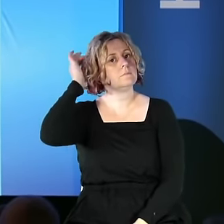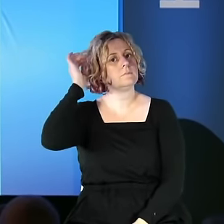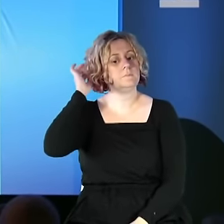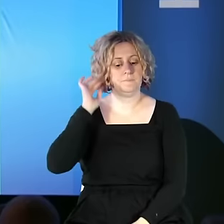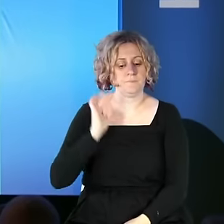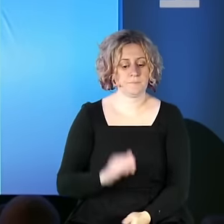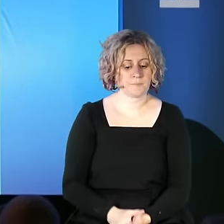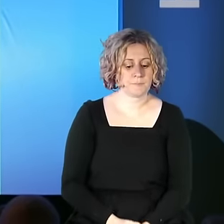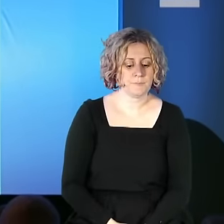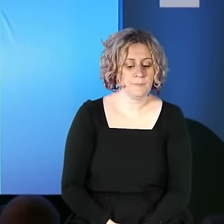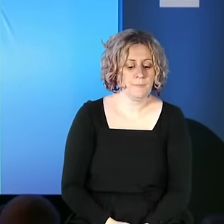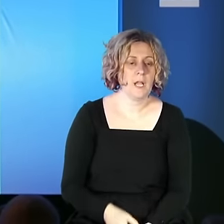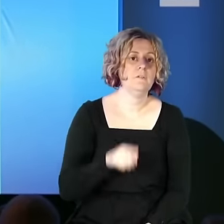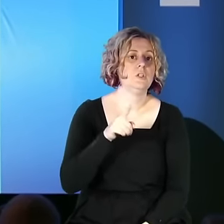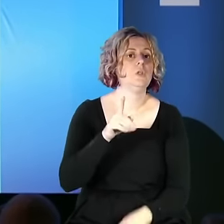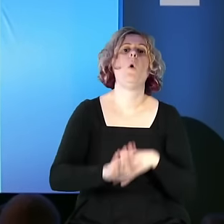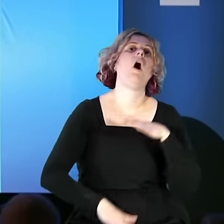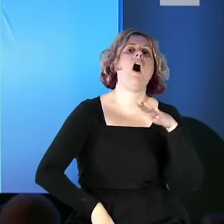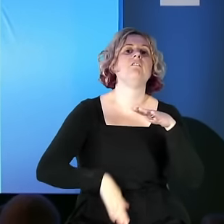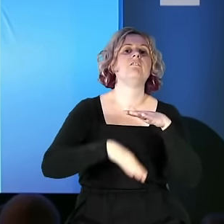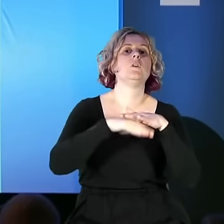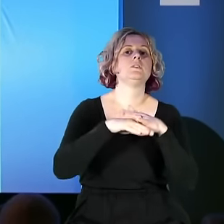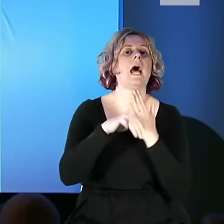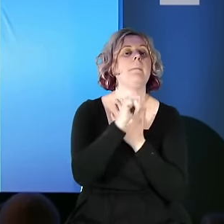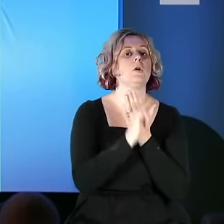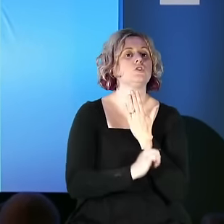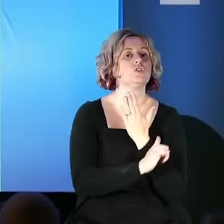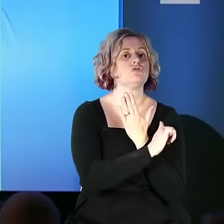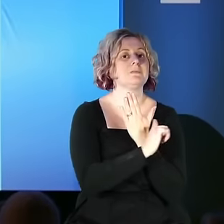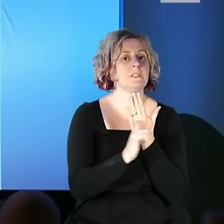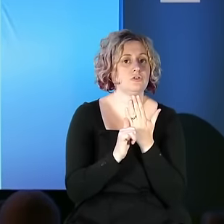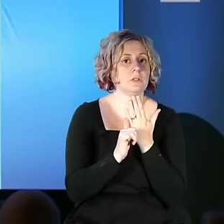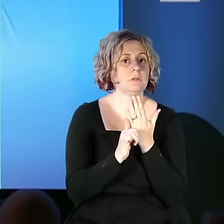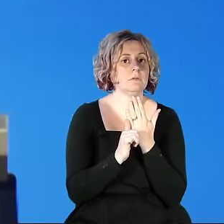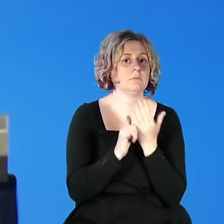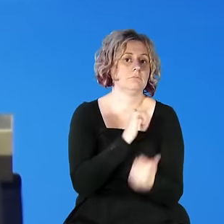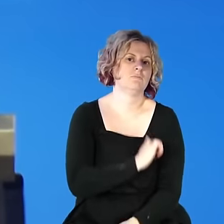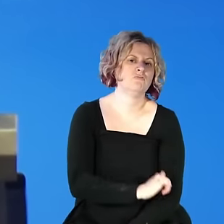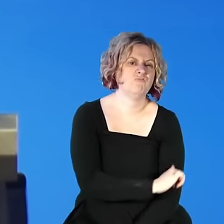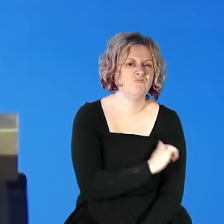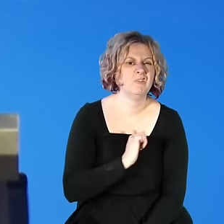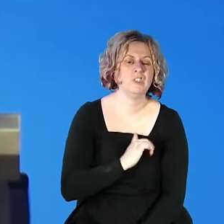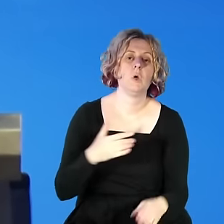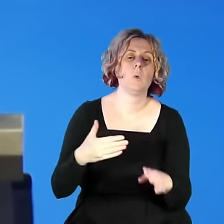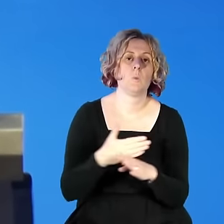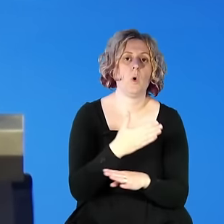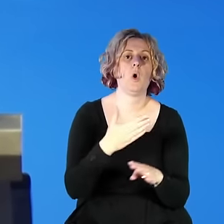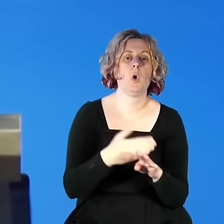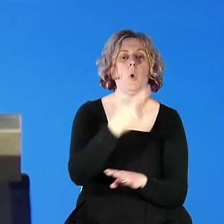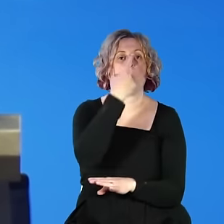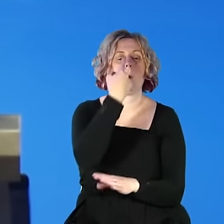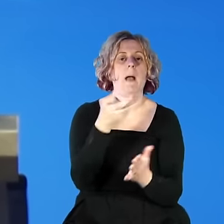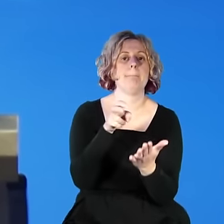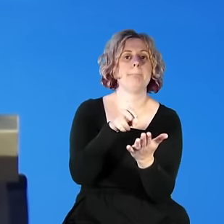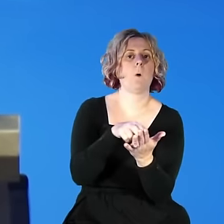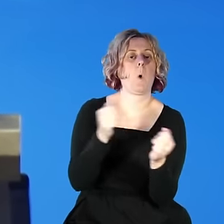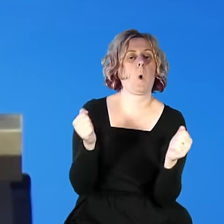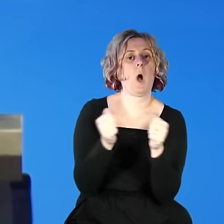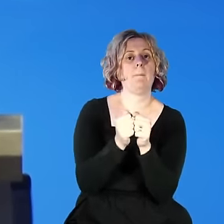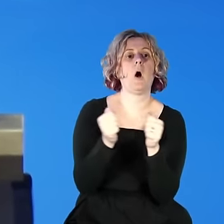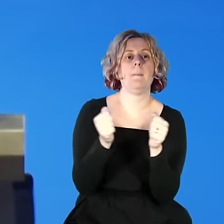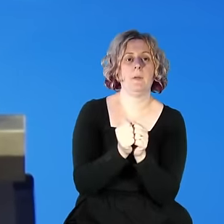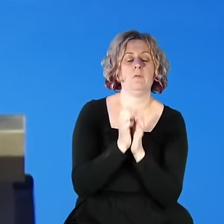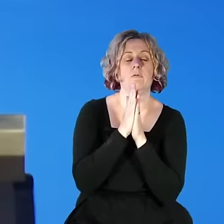full-time Christian ministry and you want prayer, you can make an appointment at the reception over there. We can have a longer time of prayer, and those times are